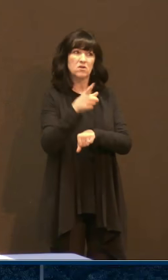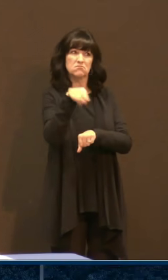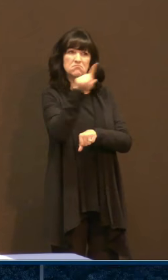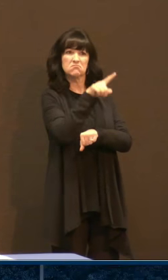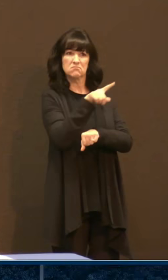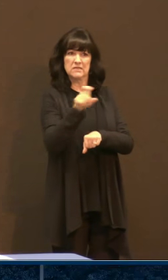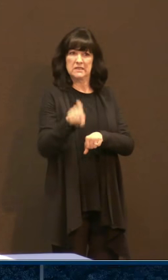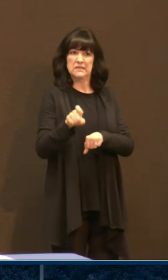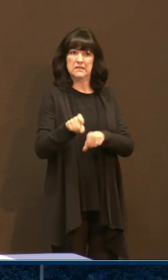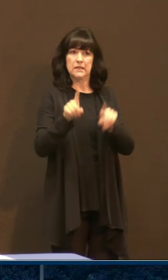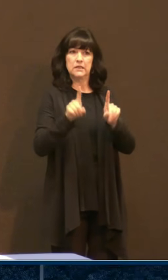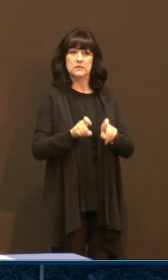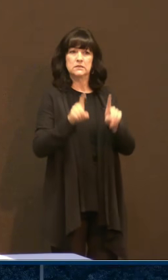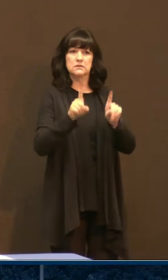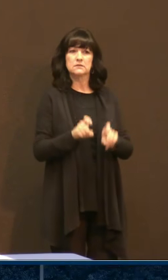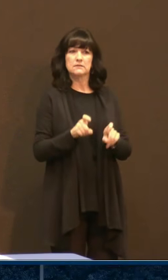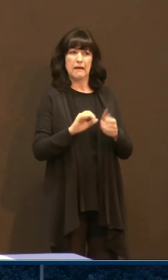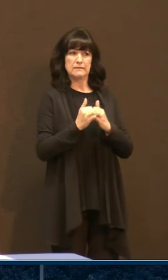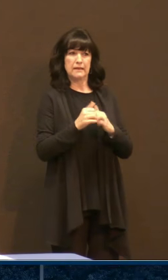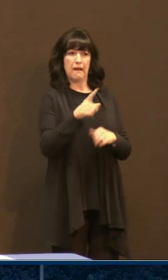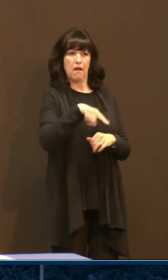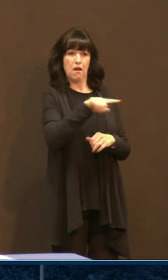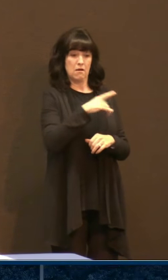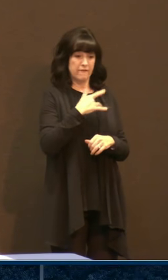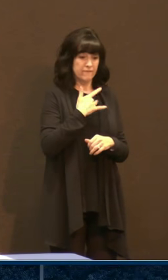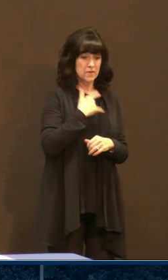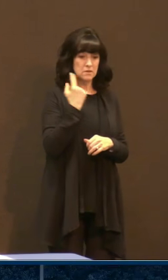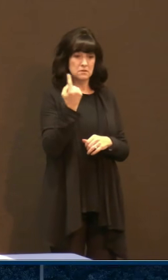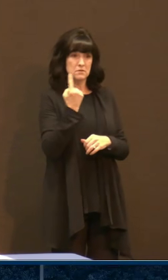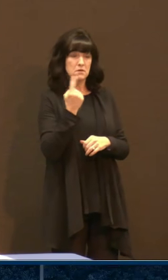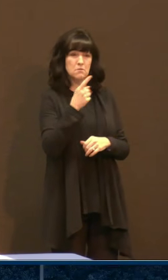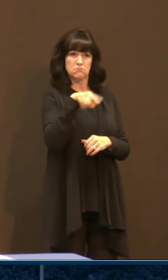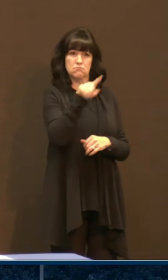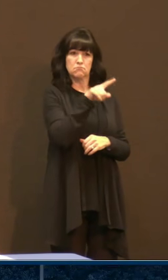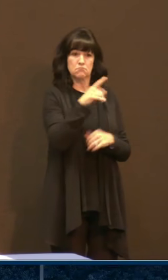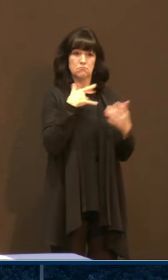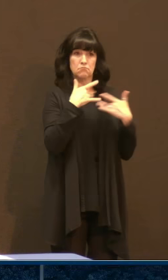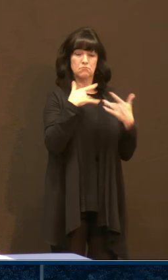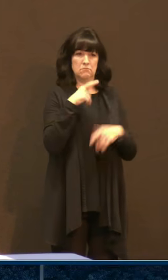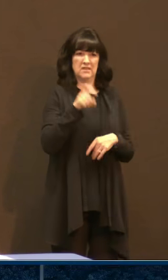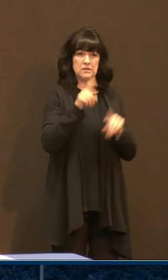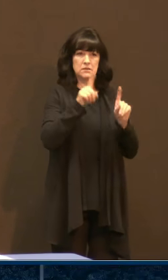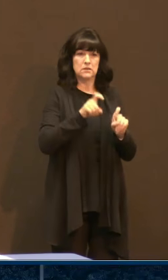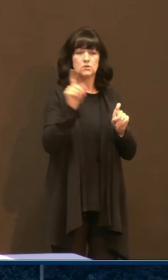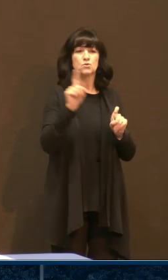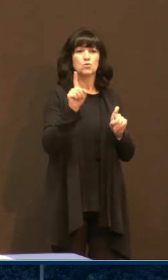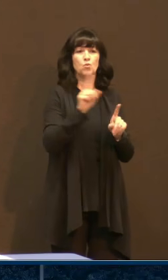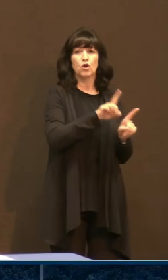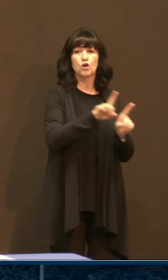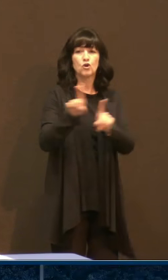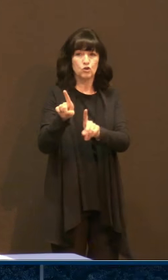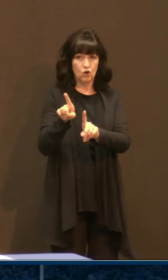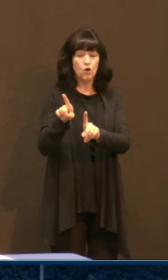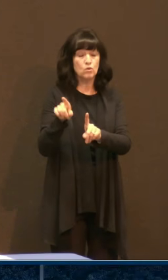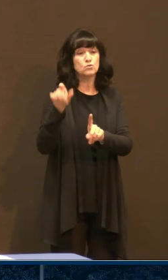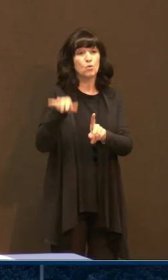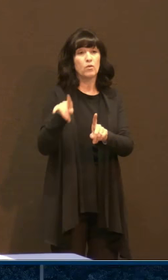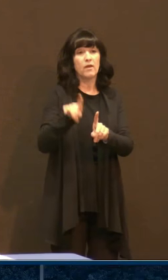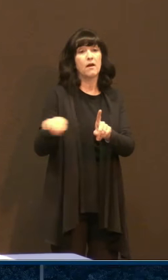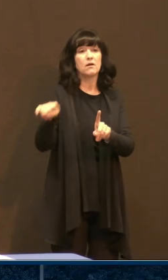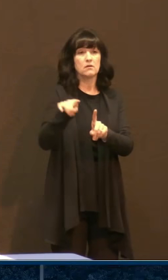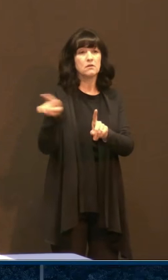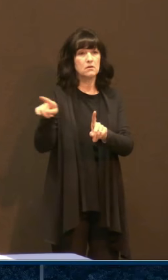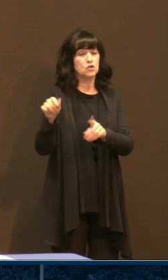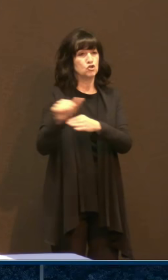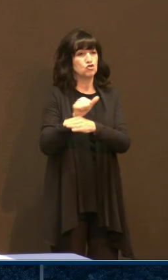under Public Health has recently partnered with the county paramedic agencies in each county to train them and allow them to do